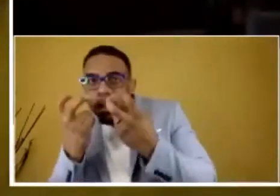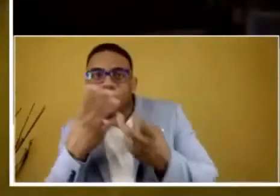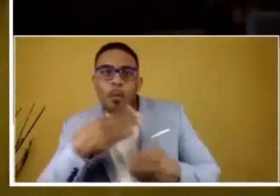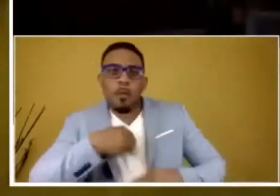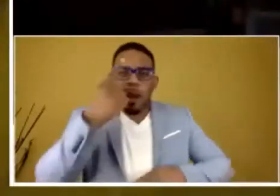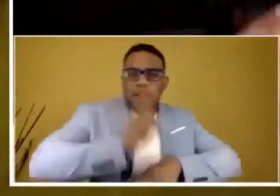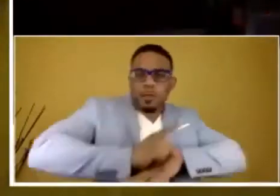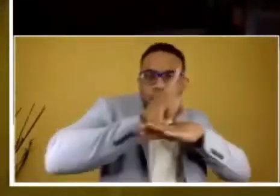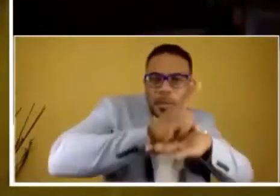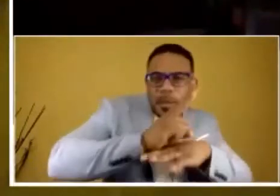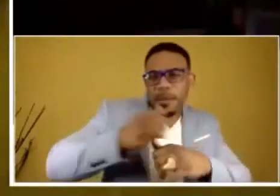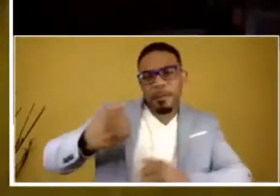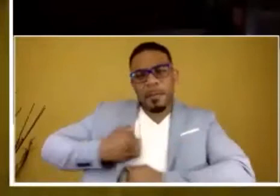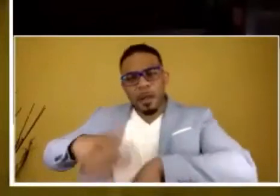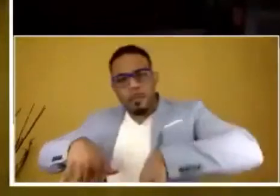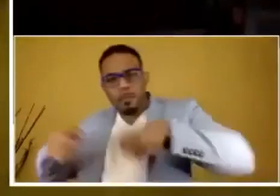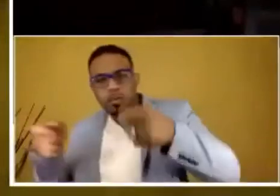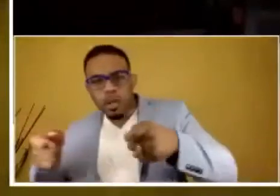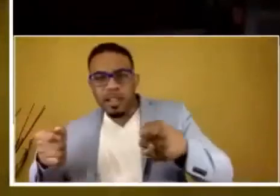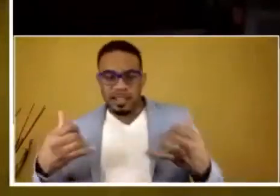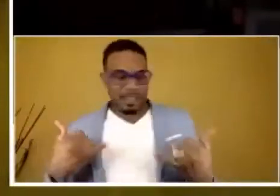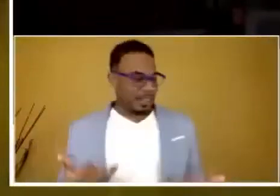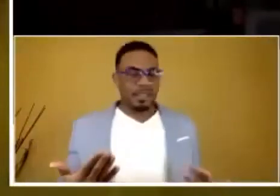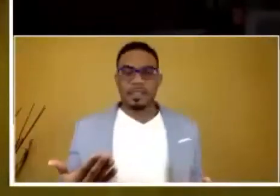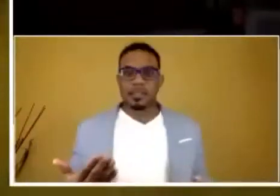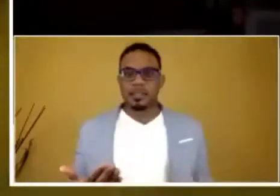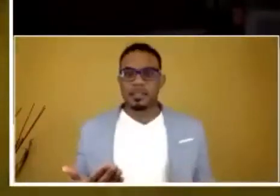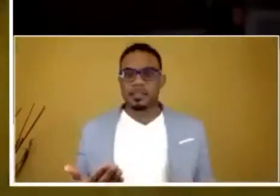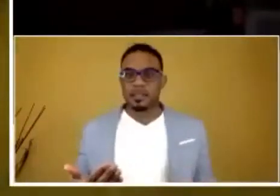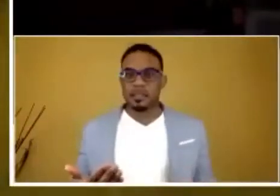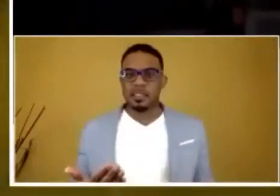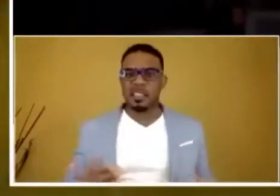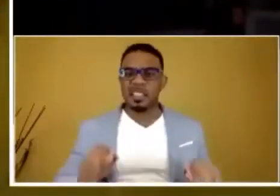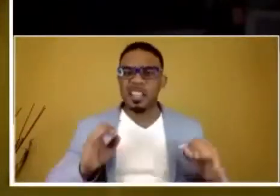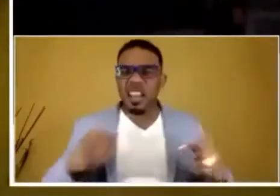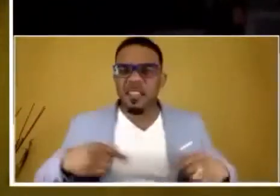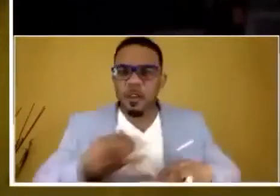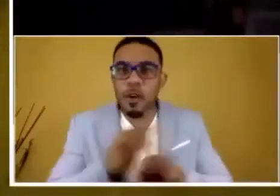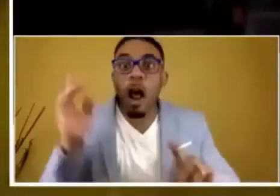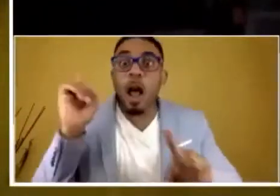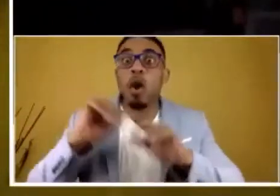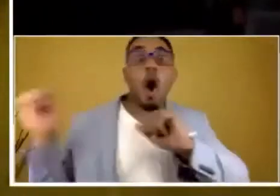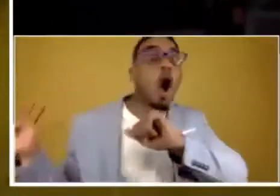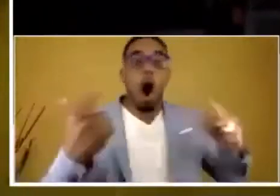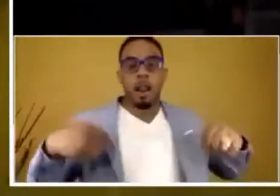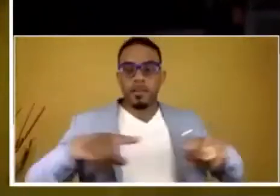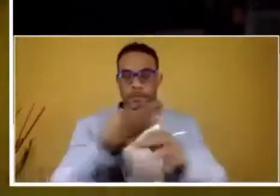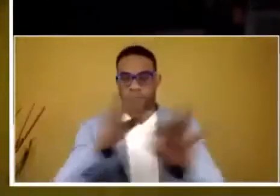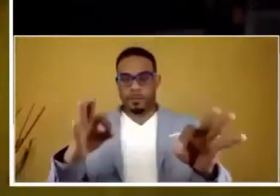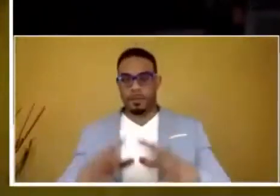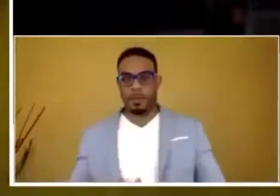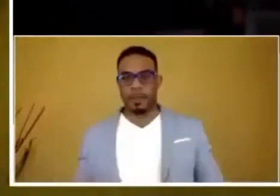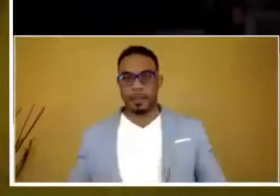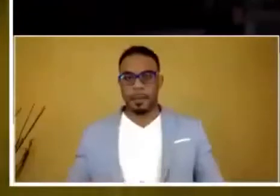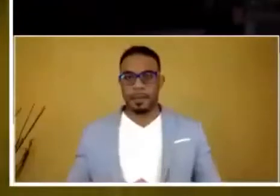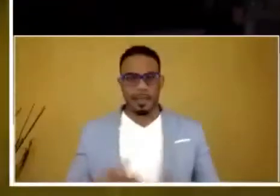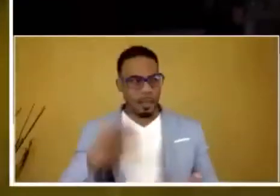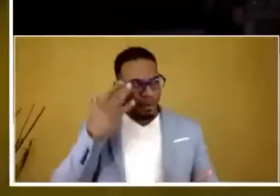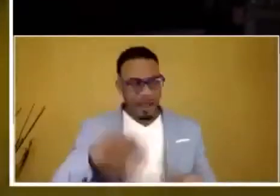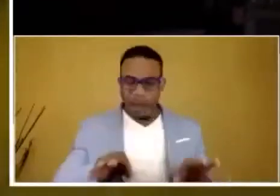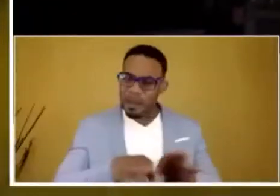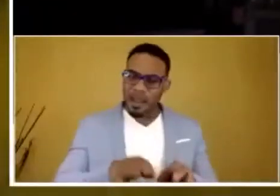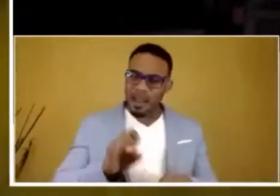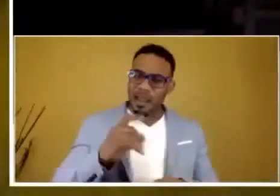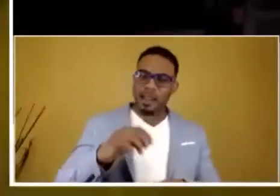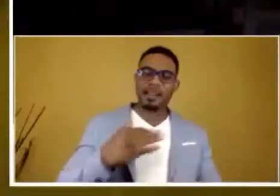and militarism exist. And none of us are free until all of us are free. Why does that matter, Ashley? I'm glad